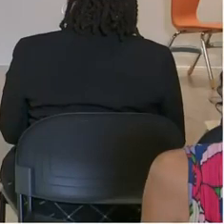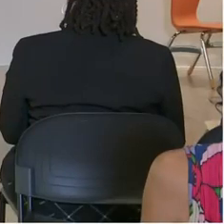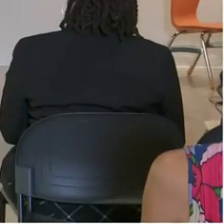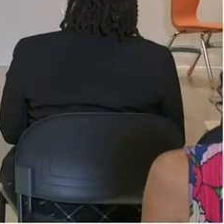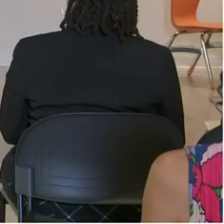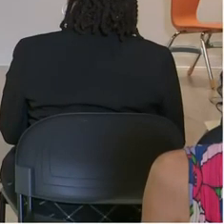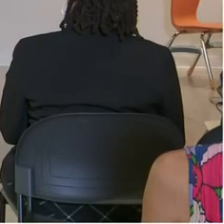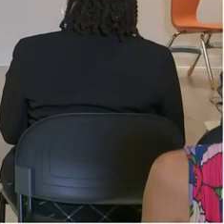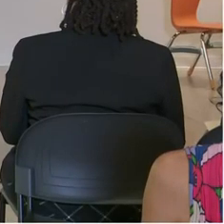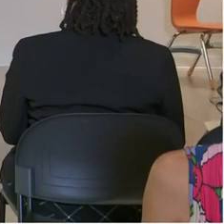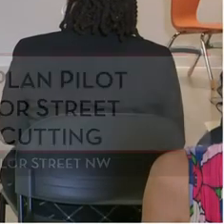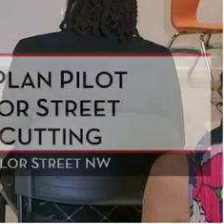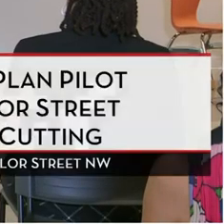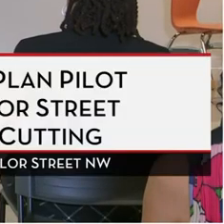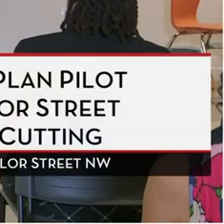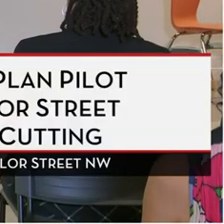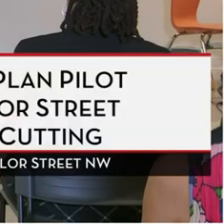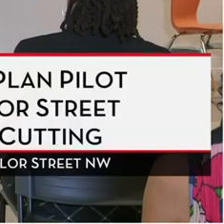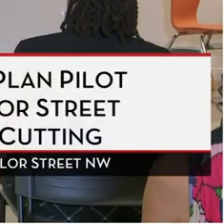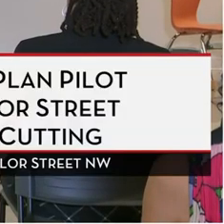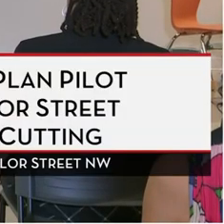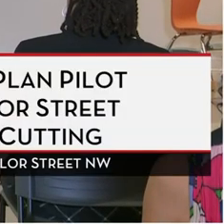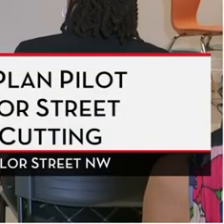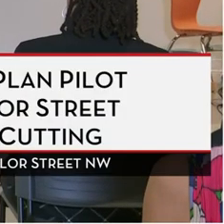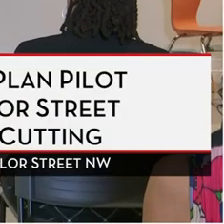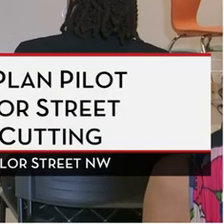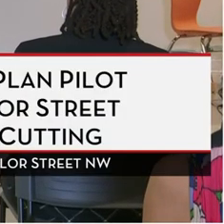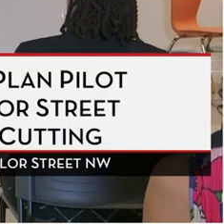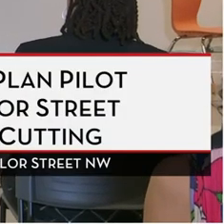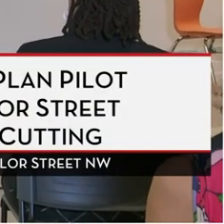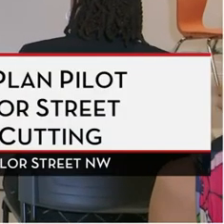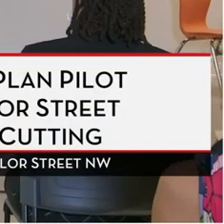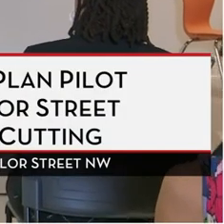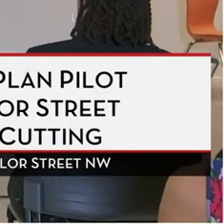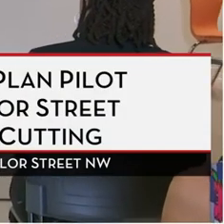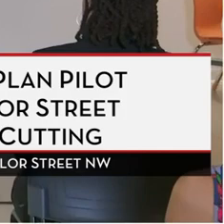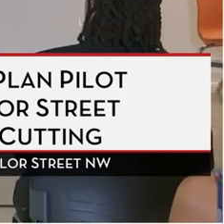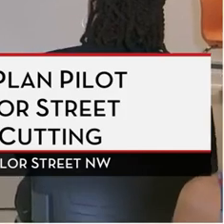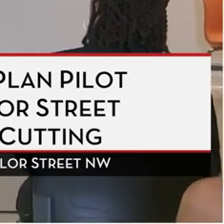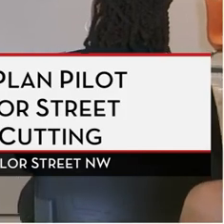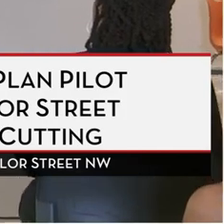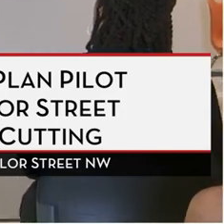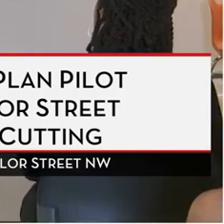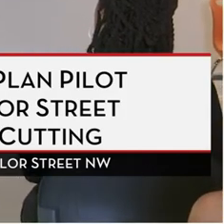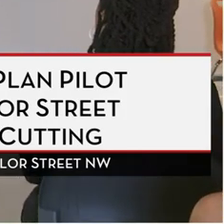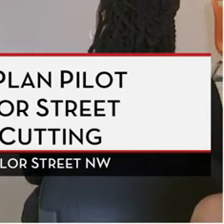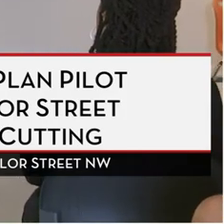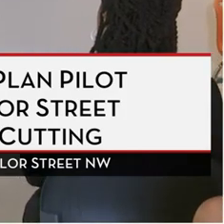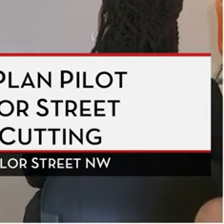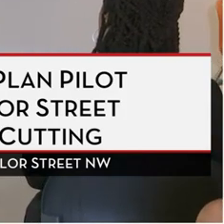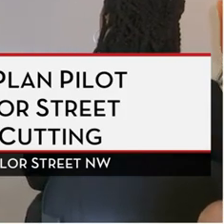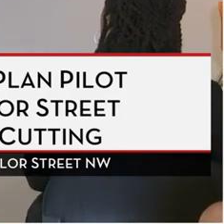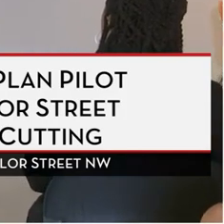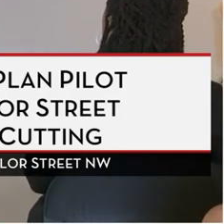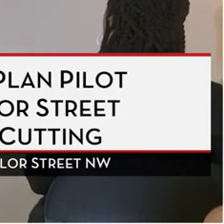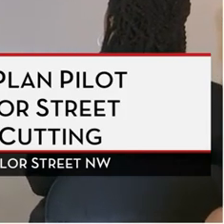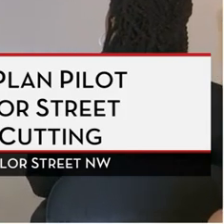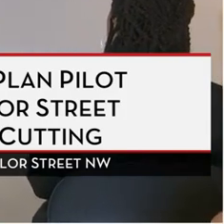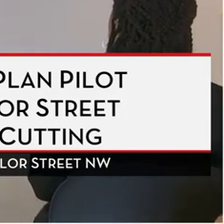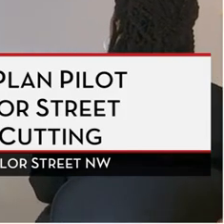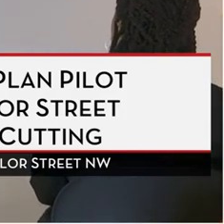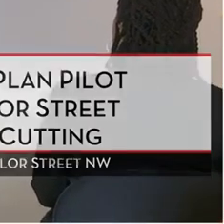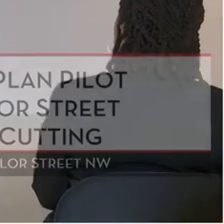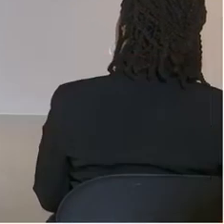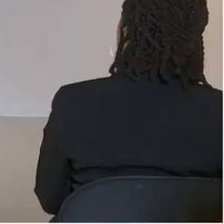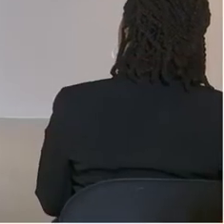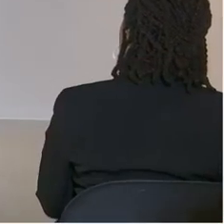you and good afternoon. I am Antonice Warwick, a longtime district resident currently residing in Ward 5. I